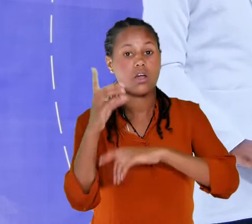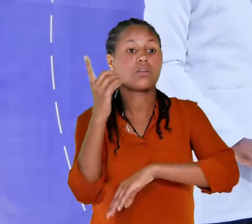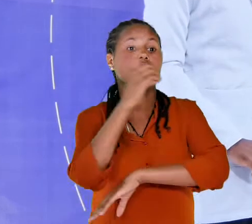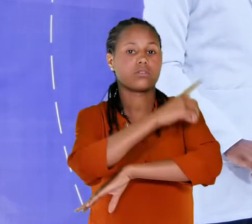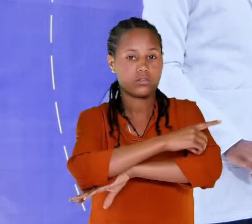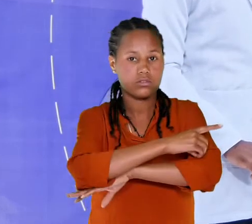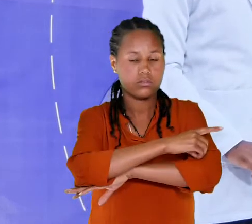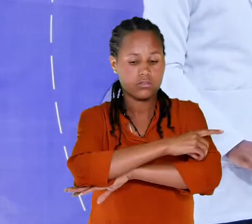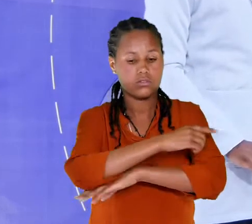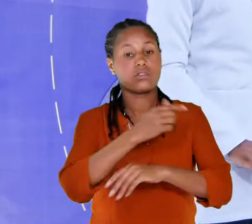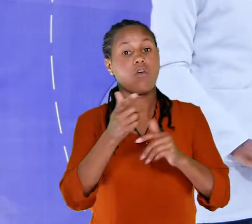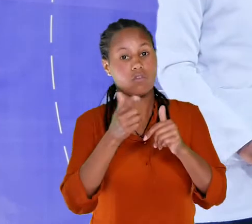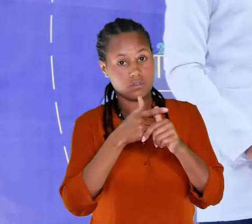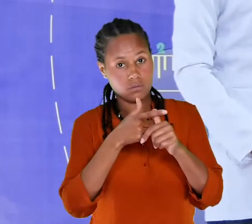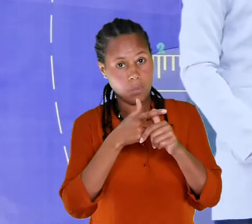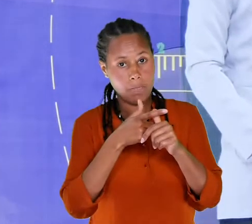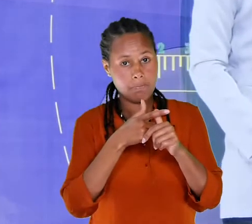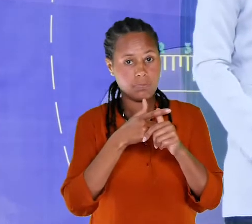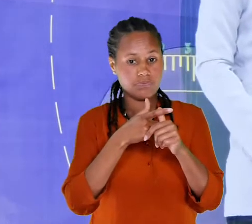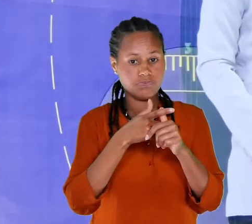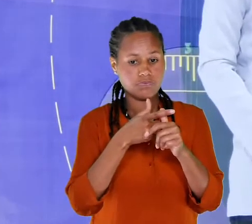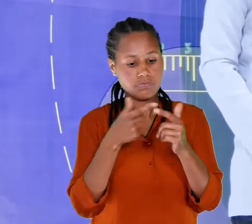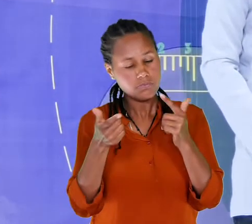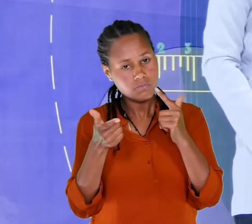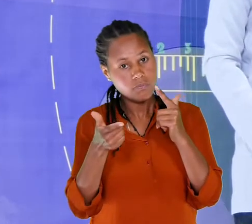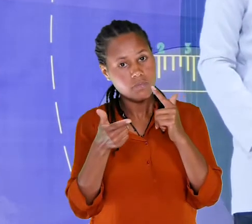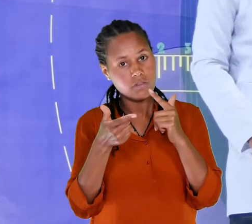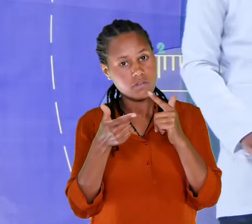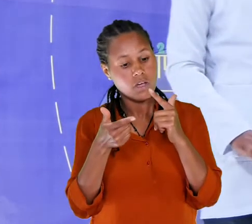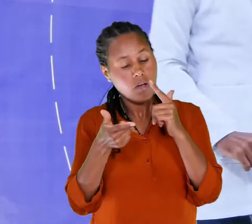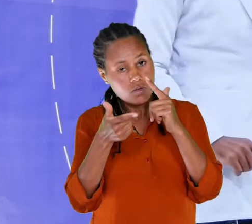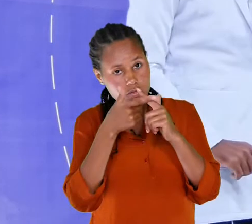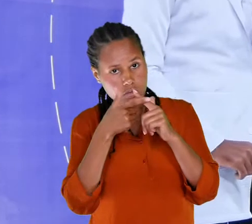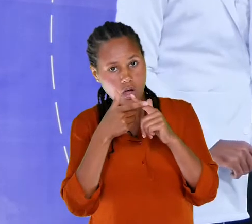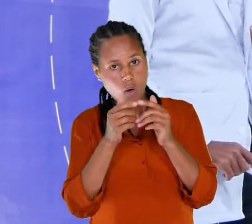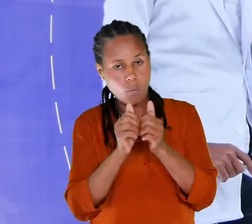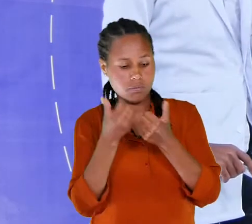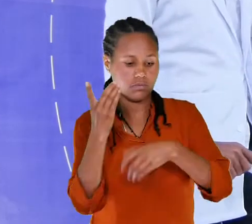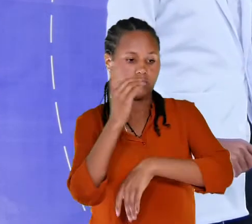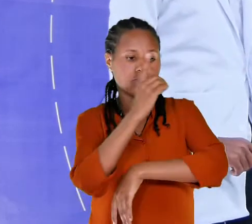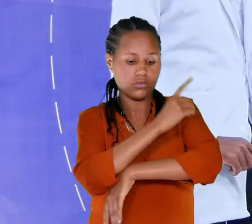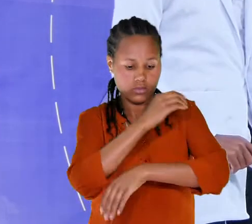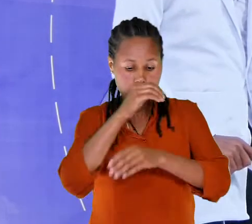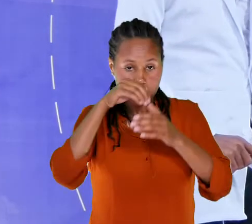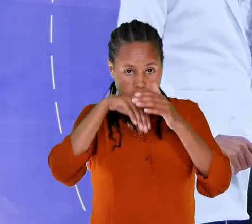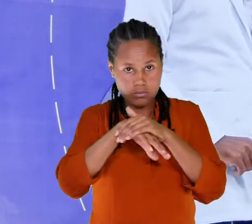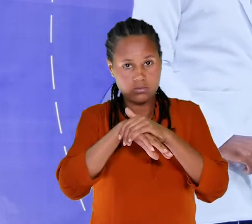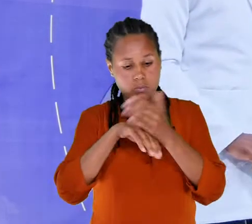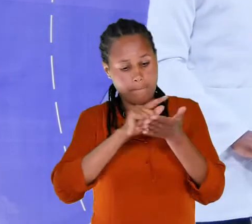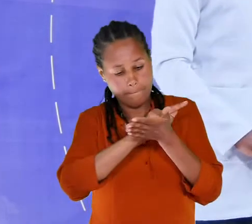The second, how many days are there in a week? The